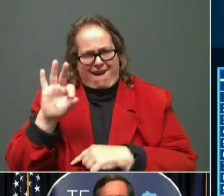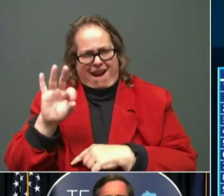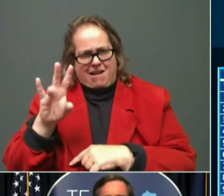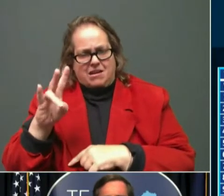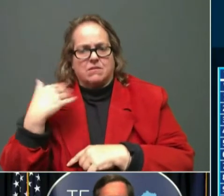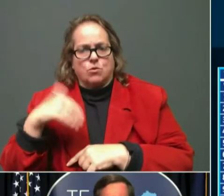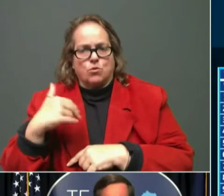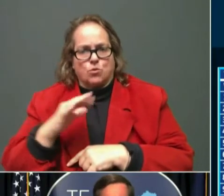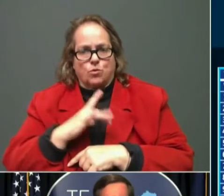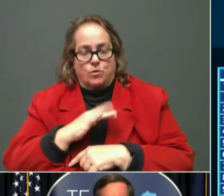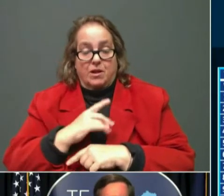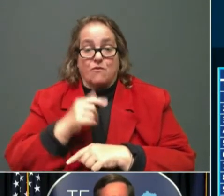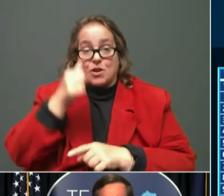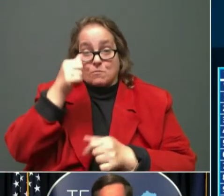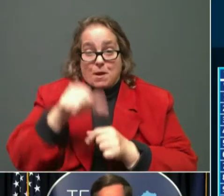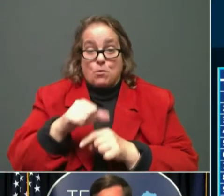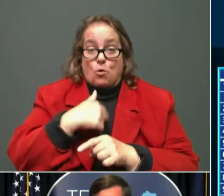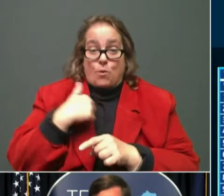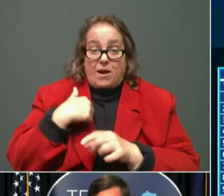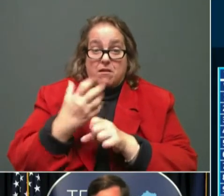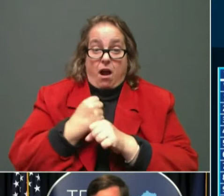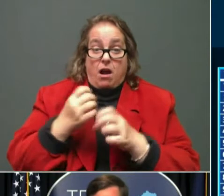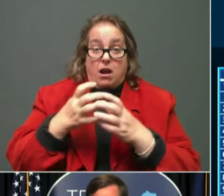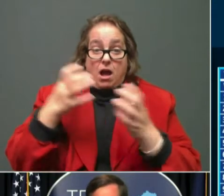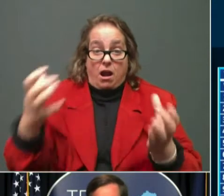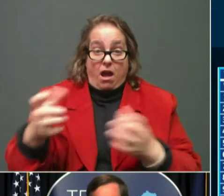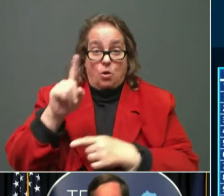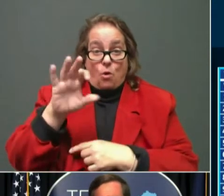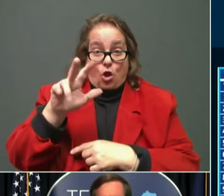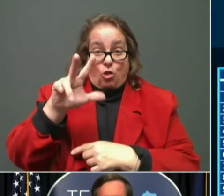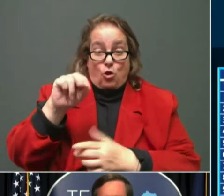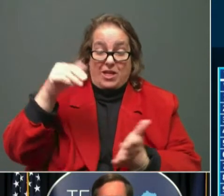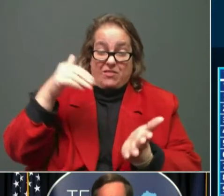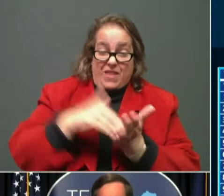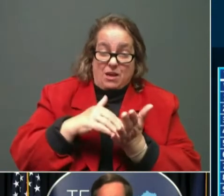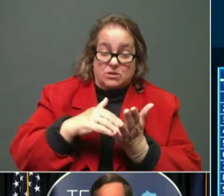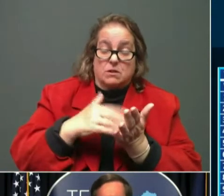we got so many that came in from Johnson & Johnson from that first